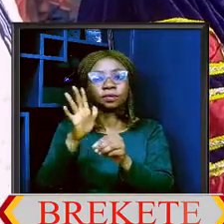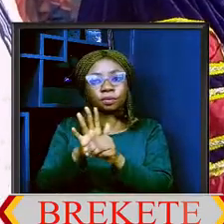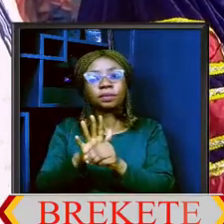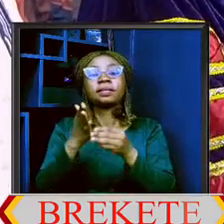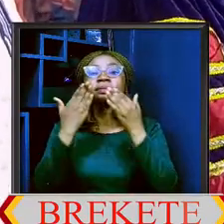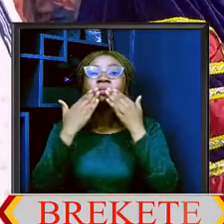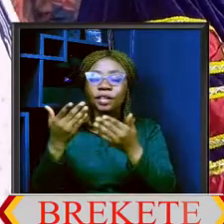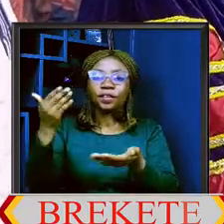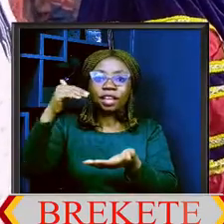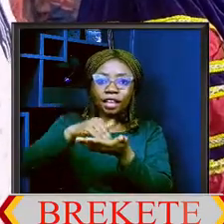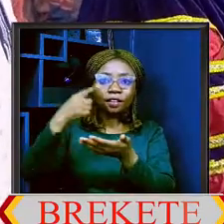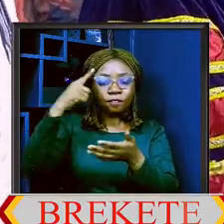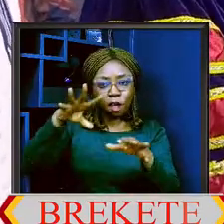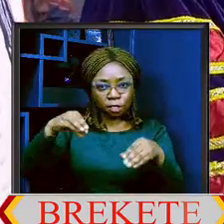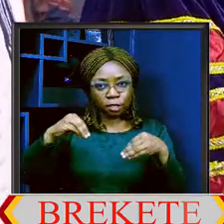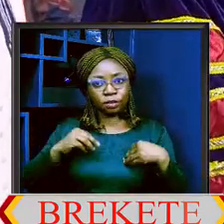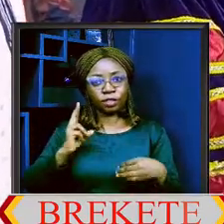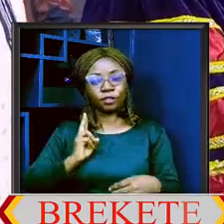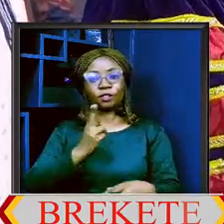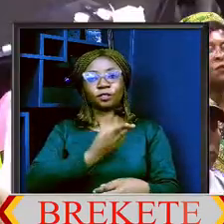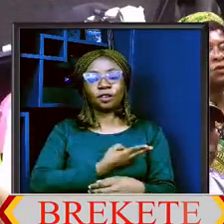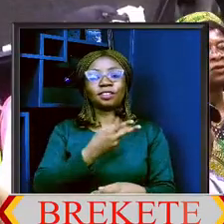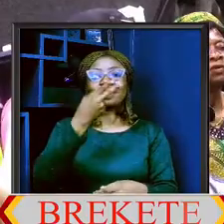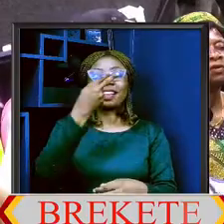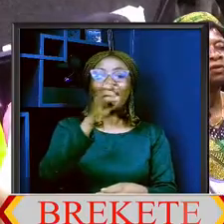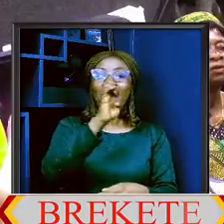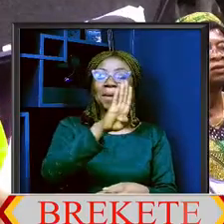accepting us and receiving us here